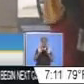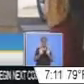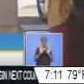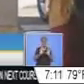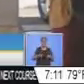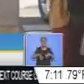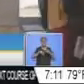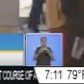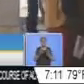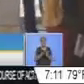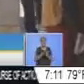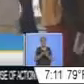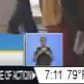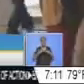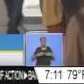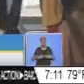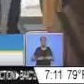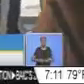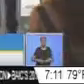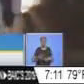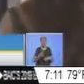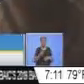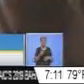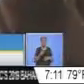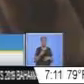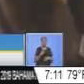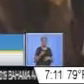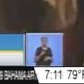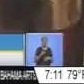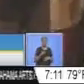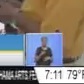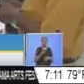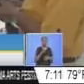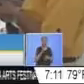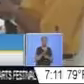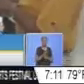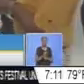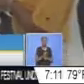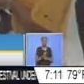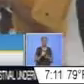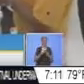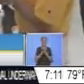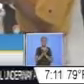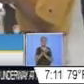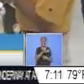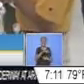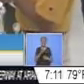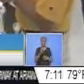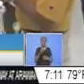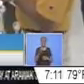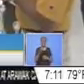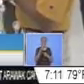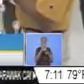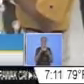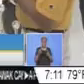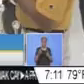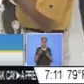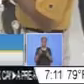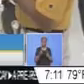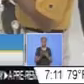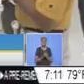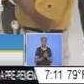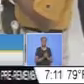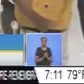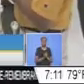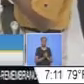to enjoy its rich culture and historic sites. And it also means a boost for downtown businesses. Our news team traveled downtown today to find out if